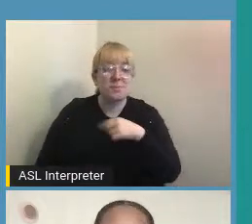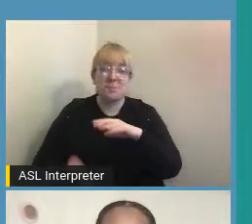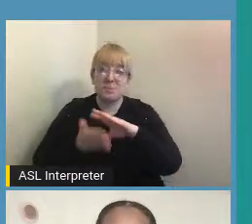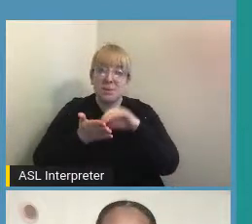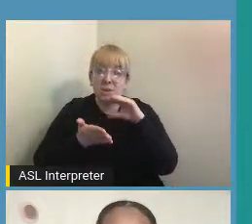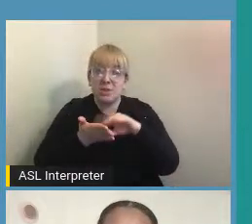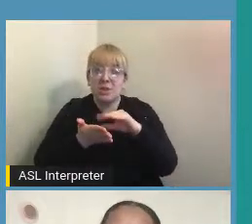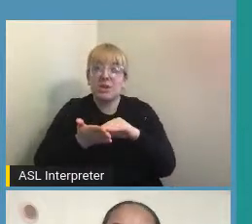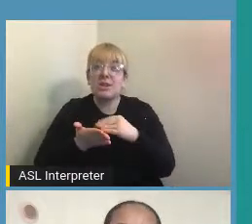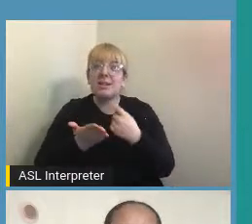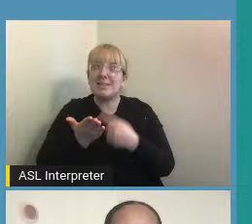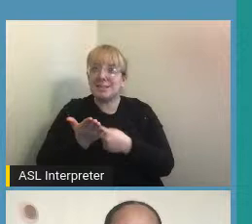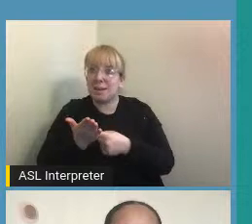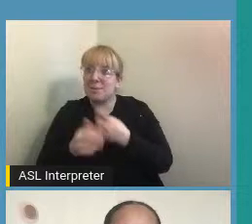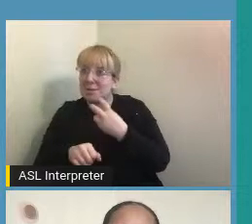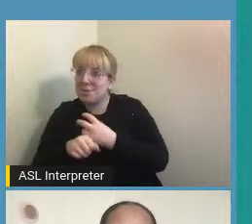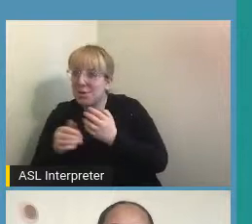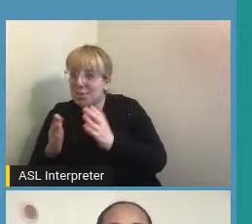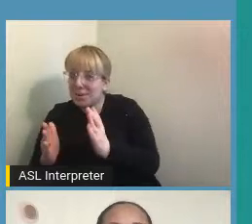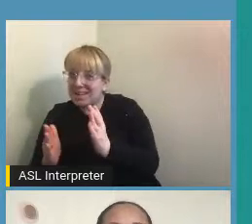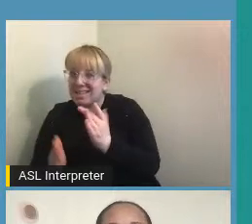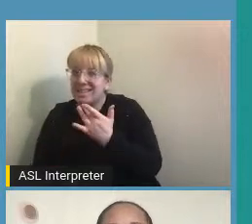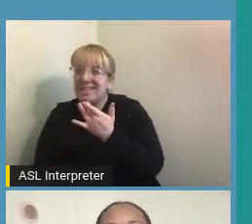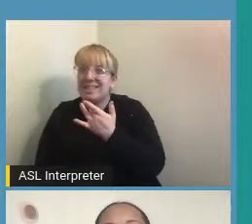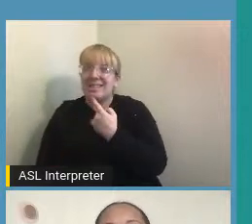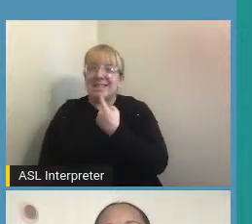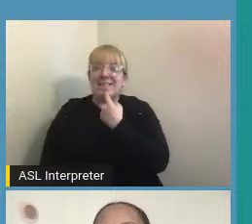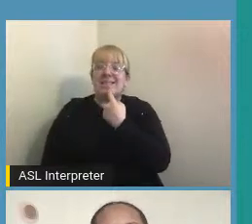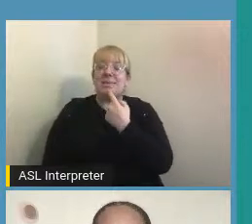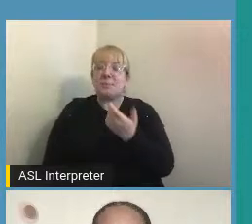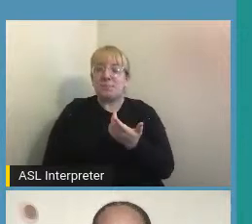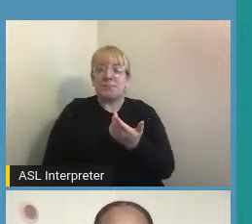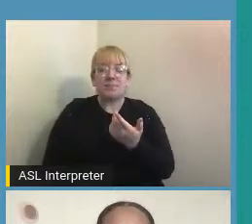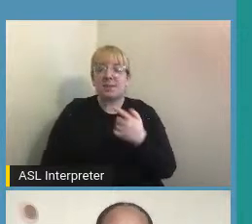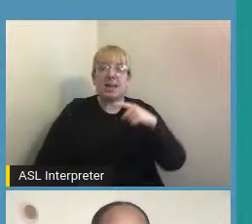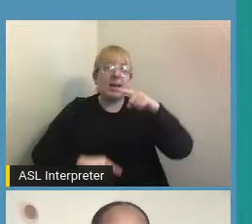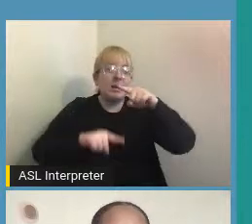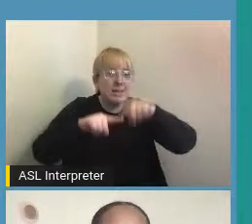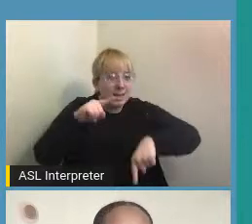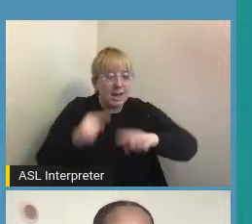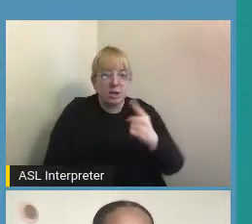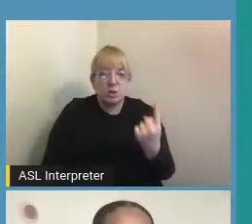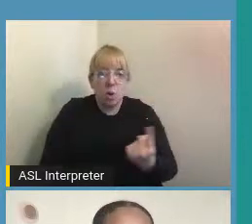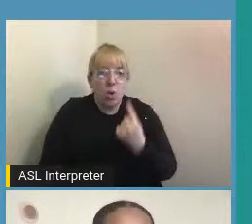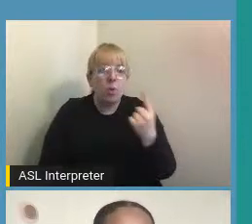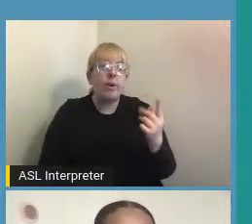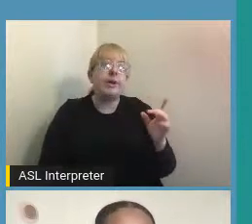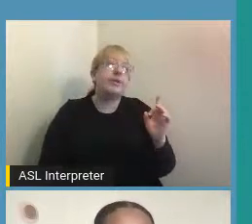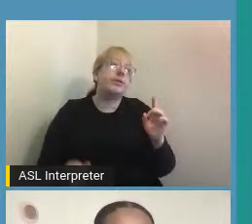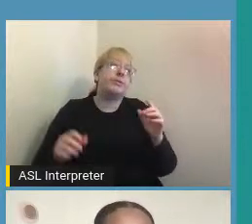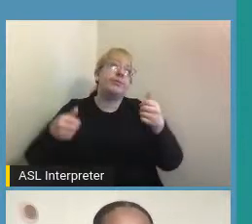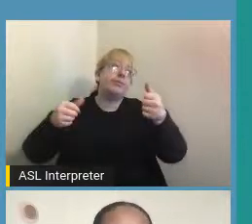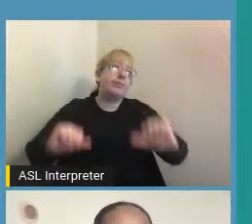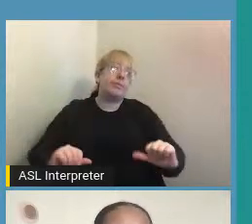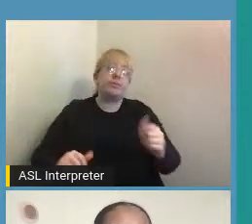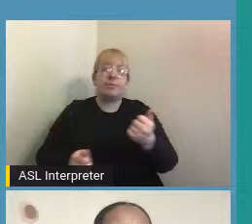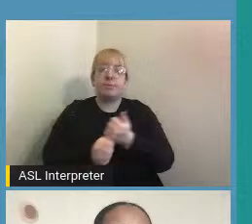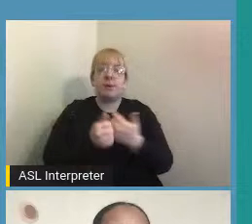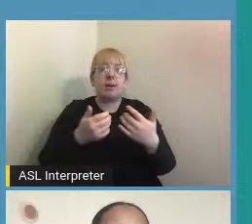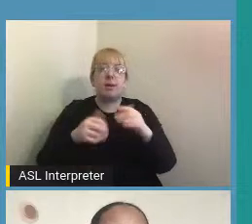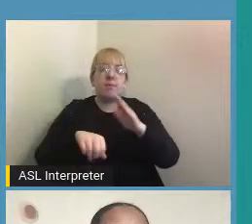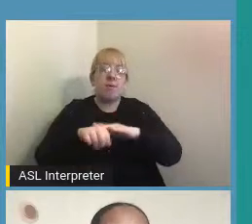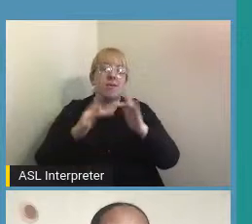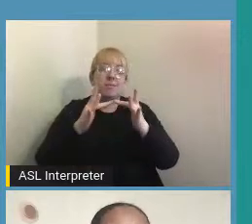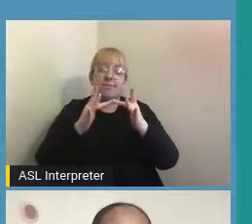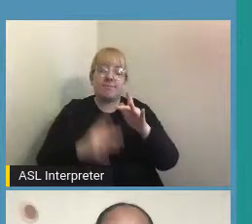sometimes the hard way, unfortunately, that you cannot just throw whatever on the internet. You